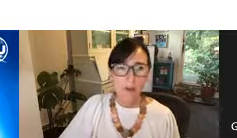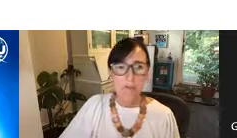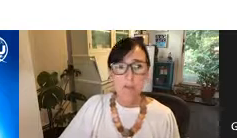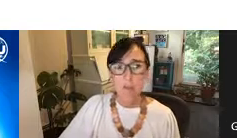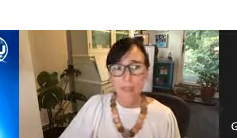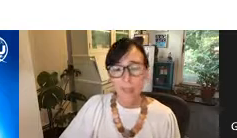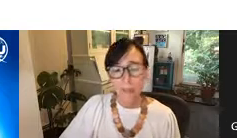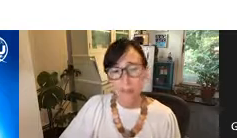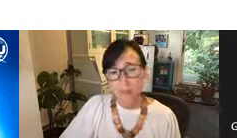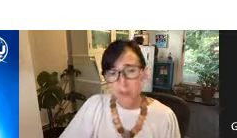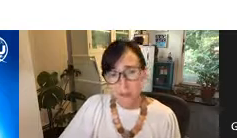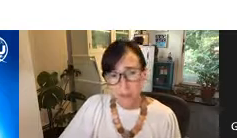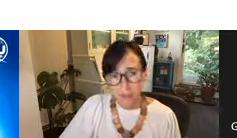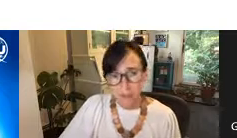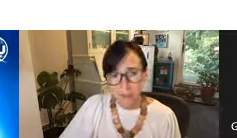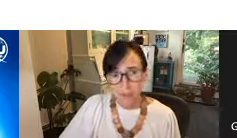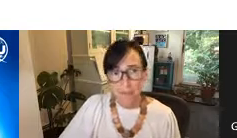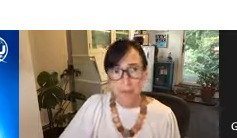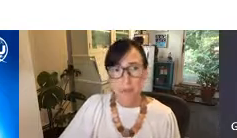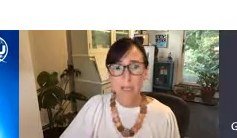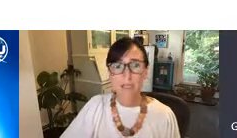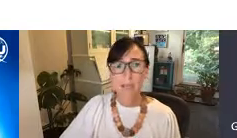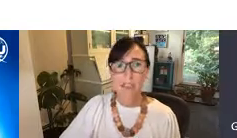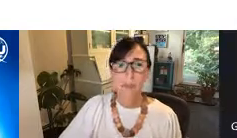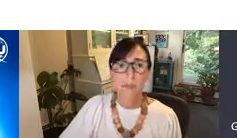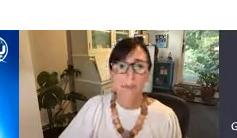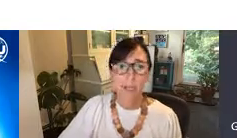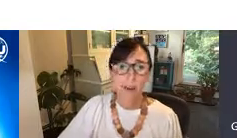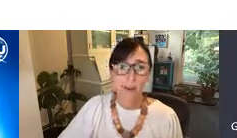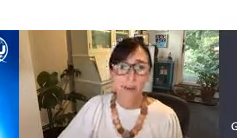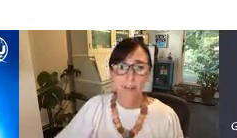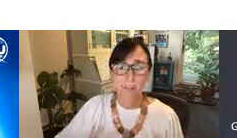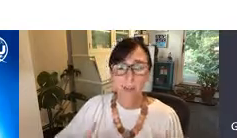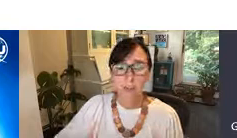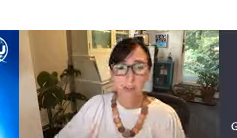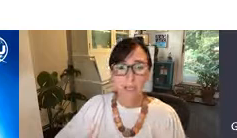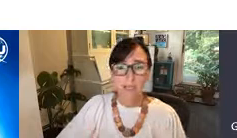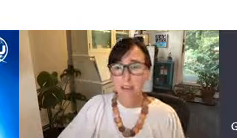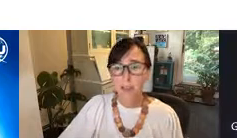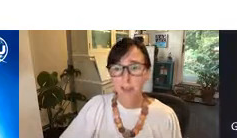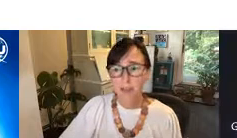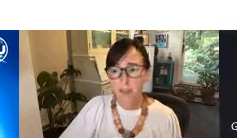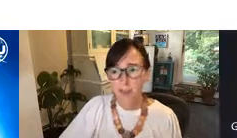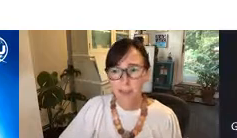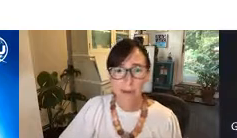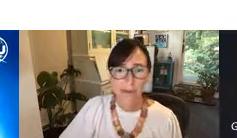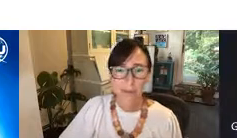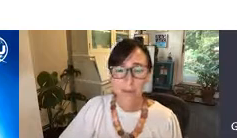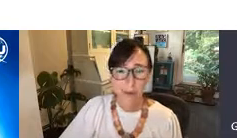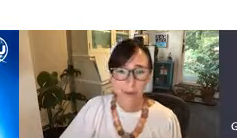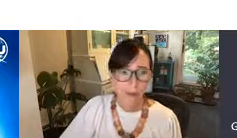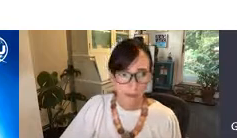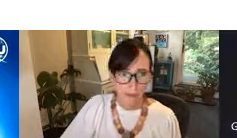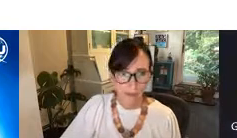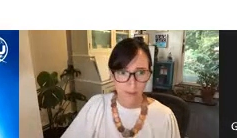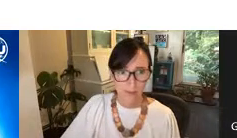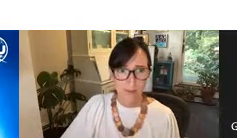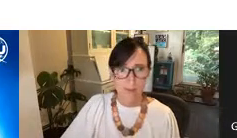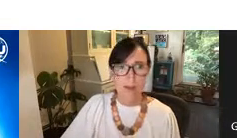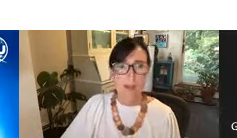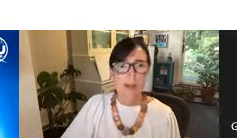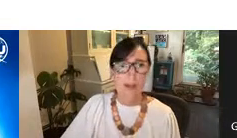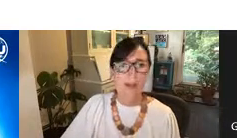at inclusive procurement. We need to be sure what we are procuring is not creating new